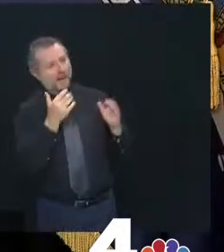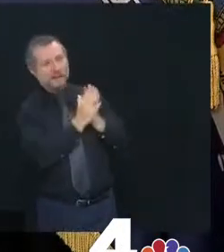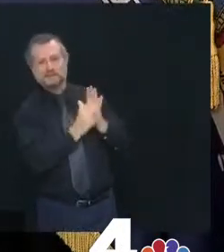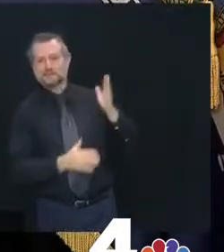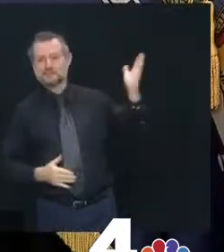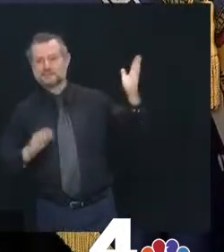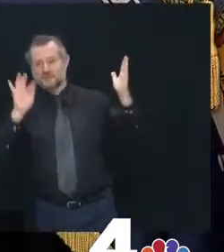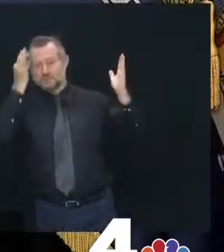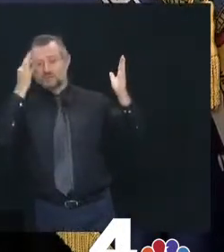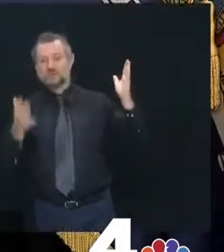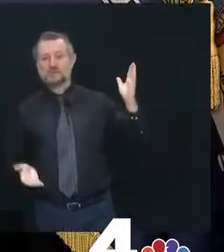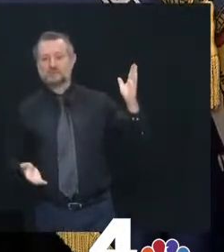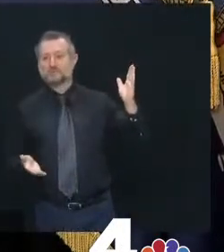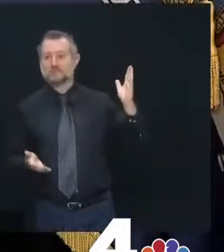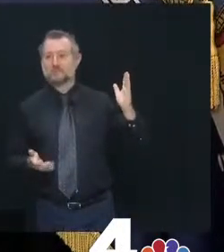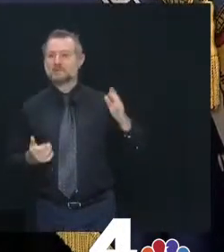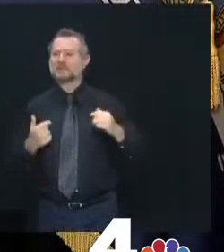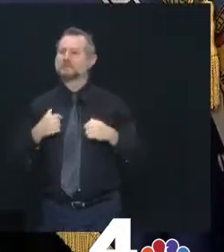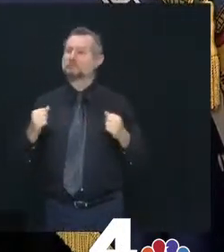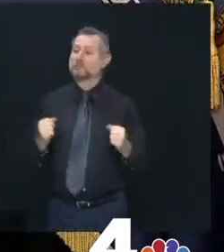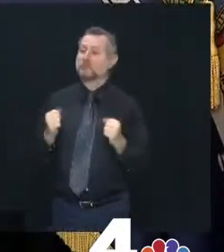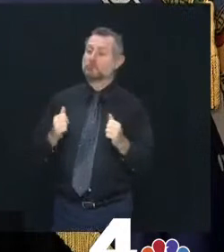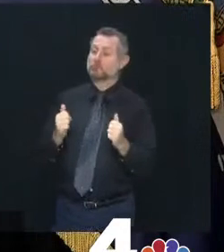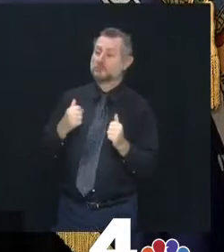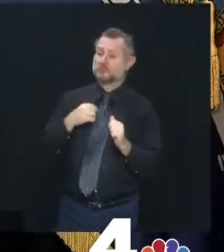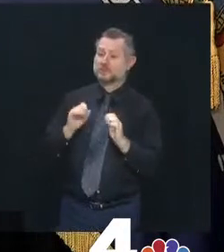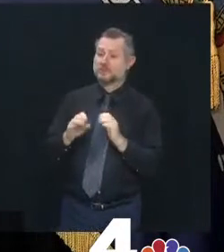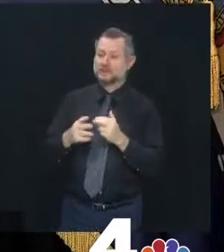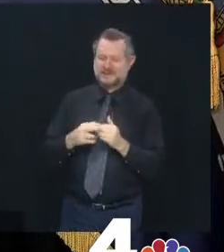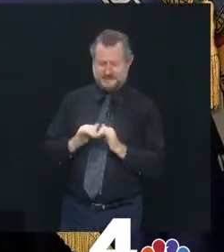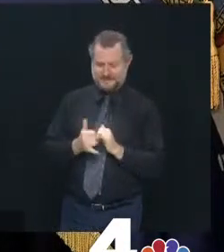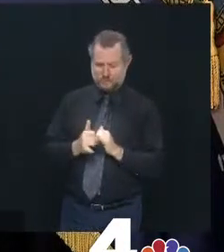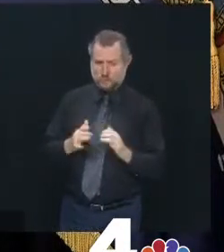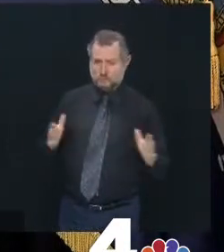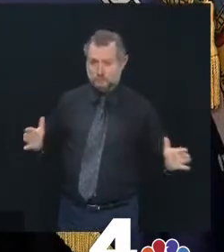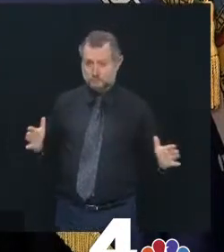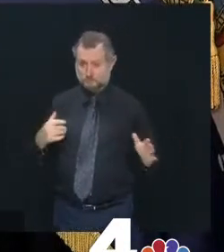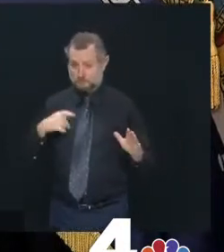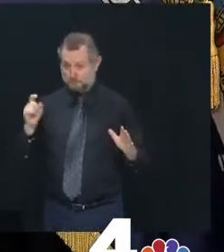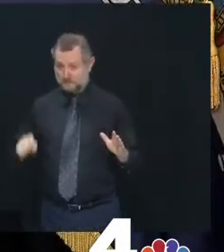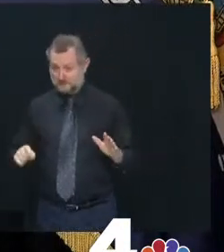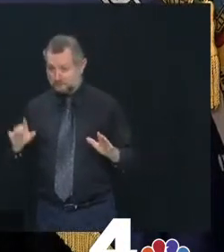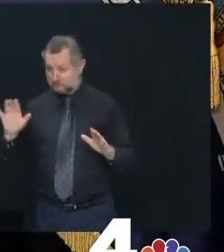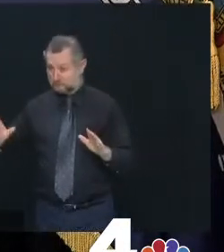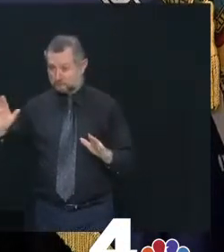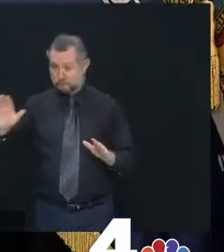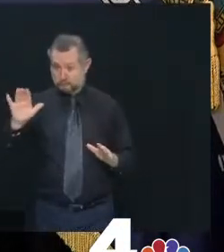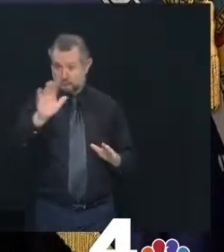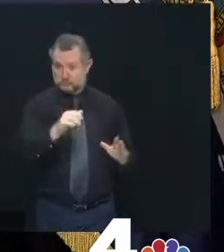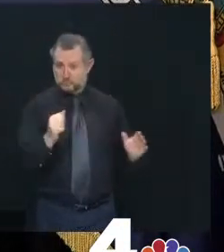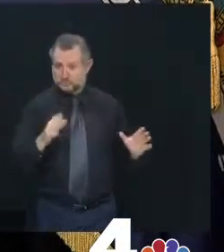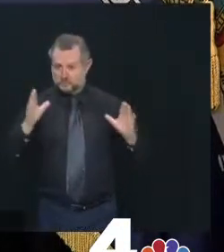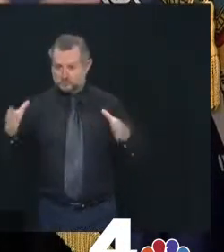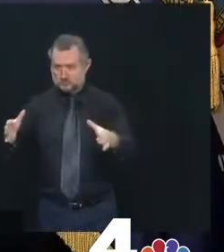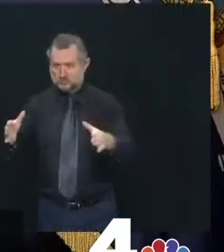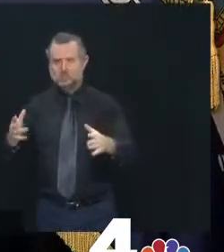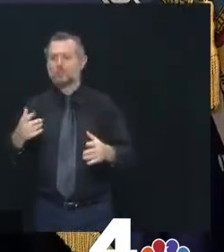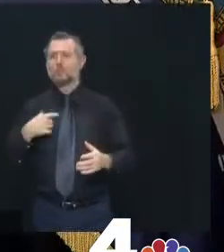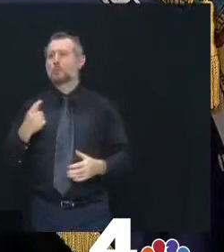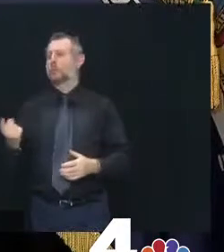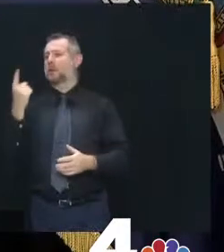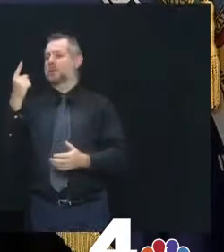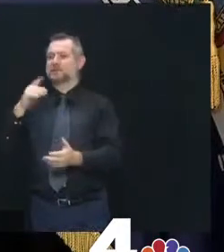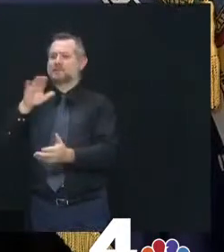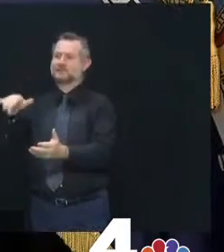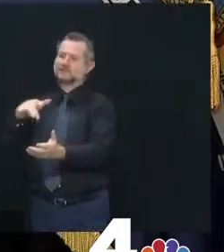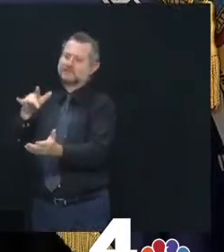how does this refrigeration work? You know, does everybody have to create their own facility, or can we just have one